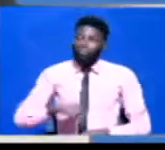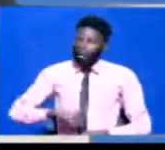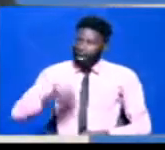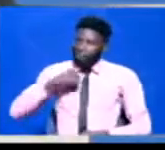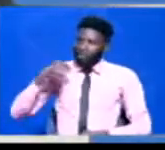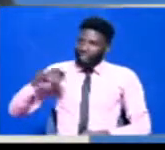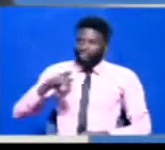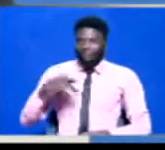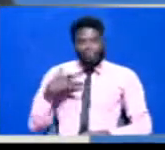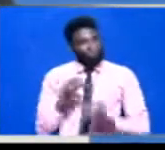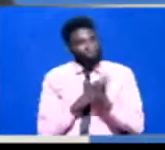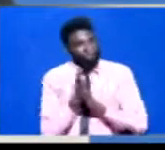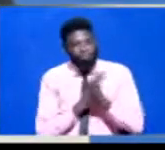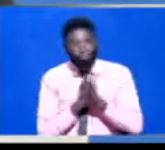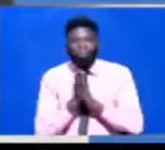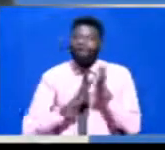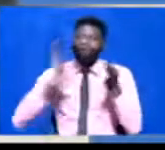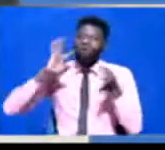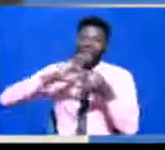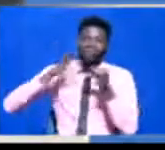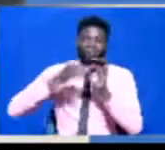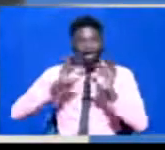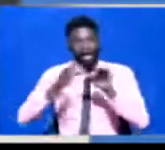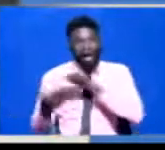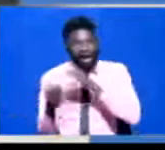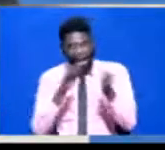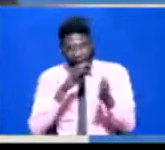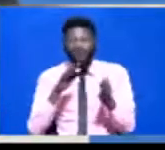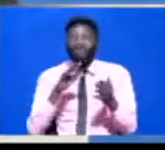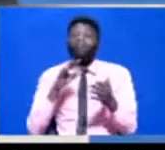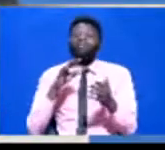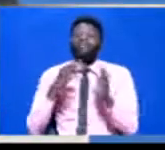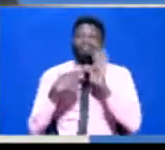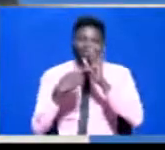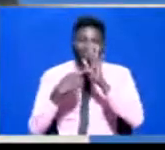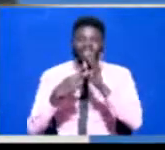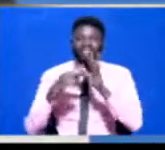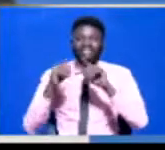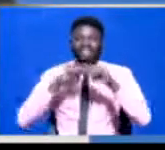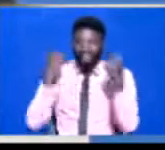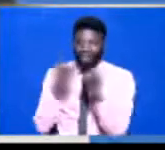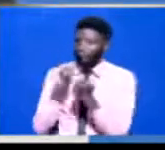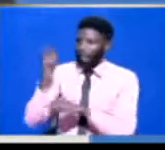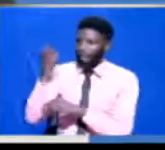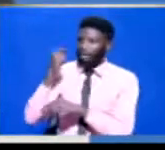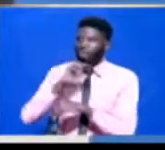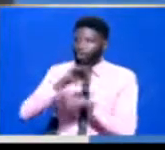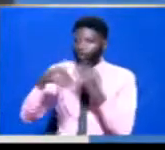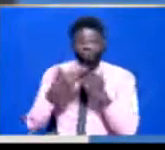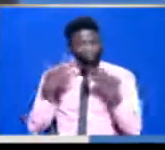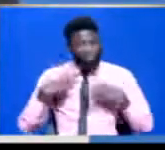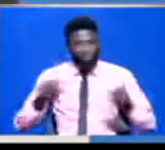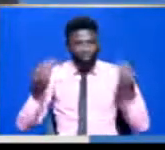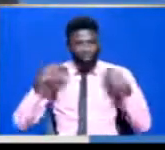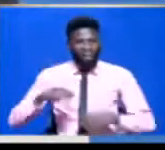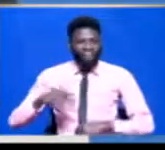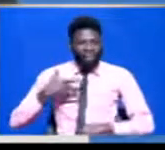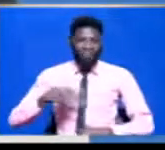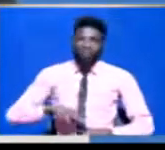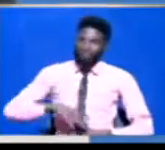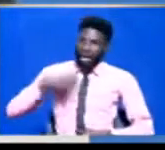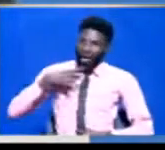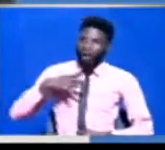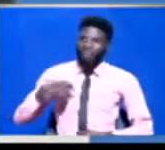of Olympics, get the representation of Team Kenya, and every athlete is wearing, feeling very proud. And I think for the